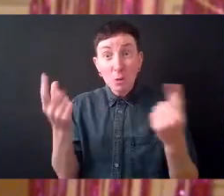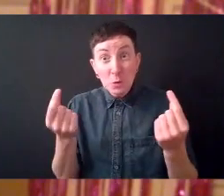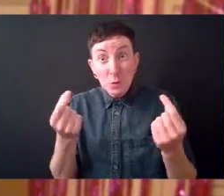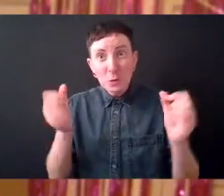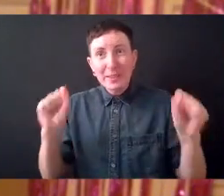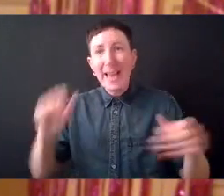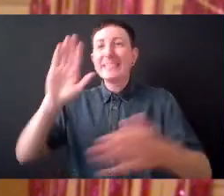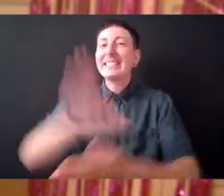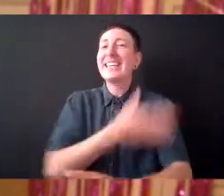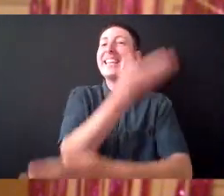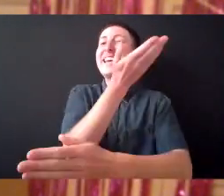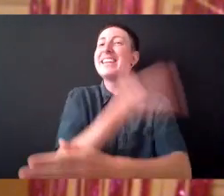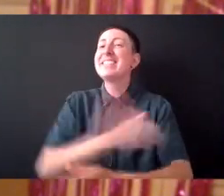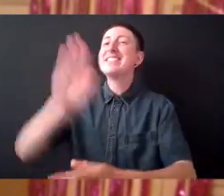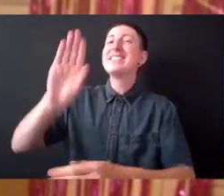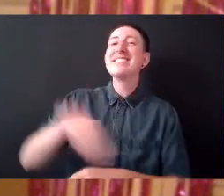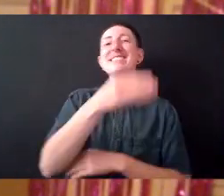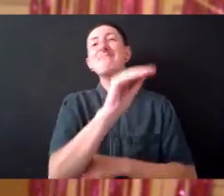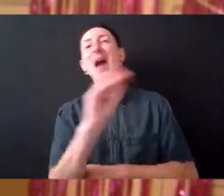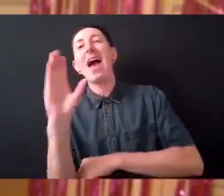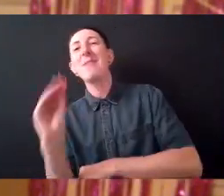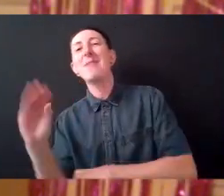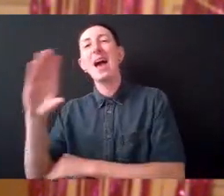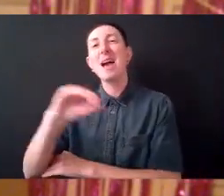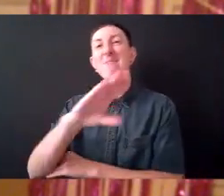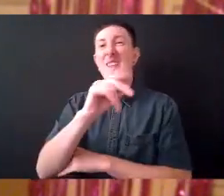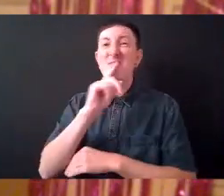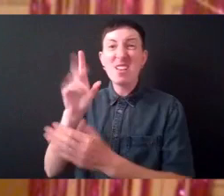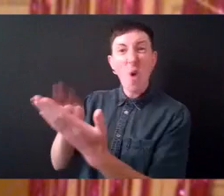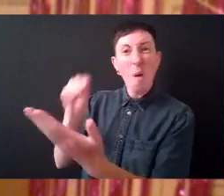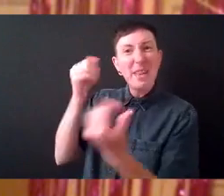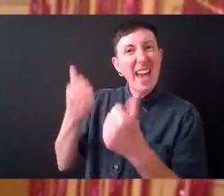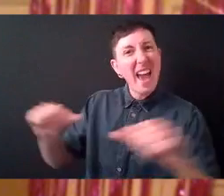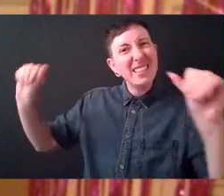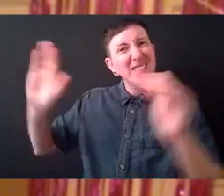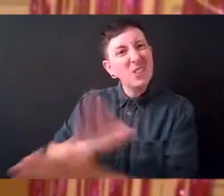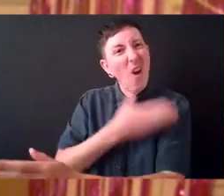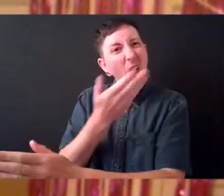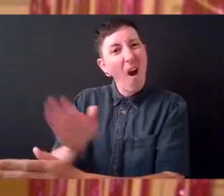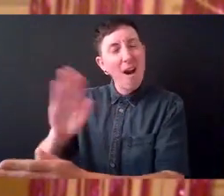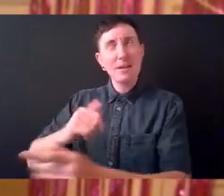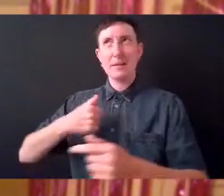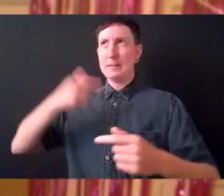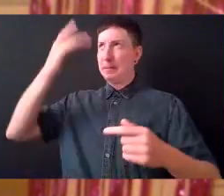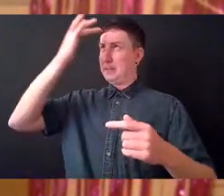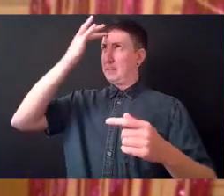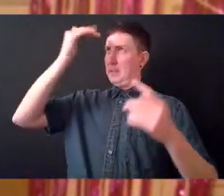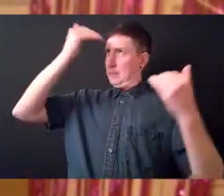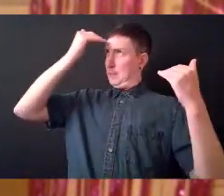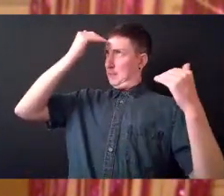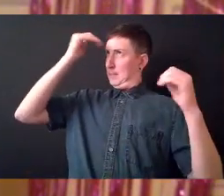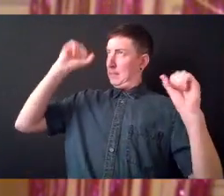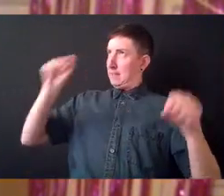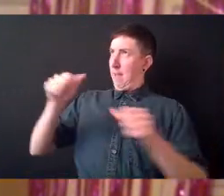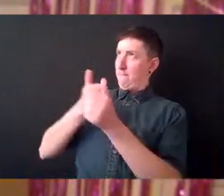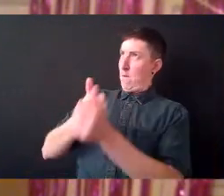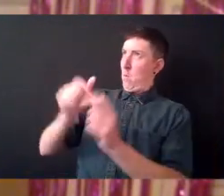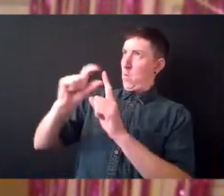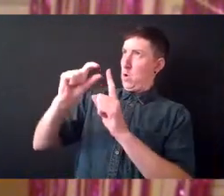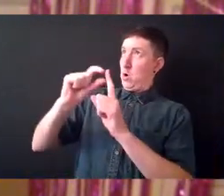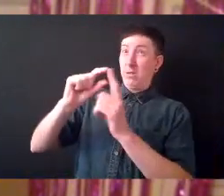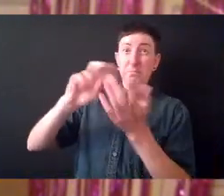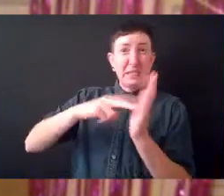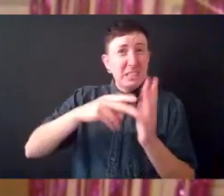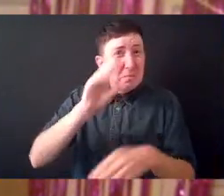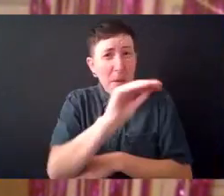can sing like almost any one of your favorite songs. As long as you know the words, they do too. And they're